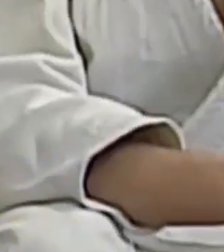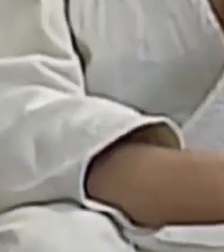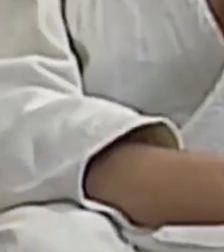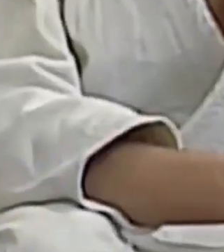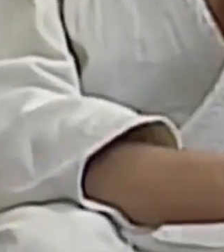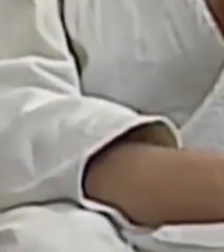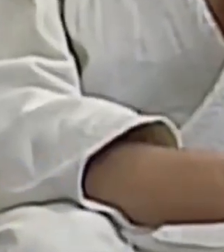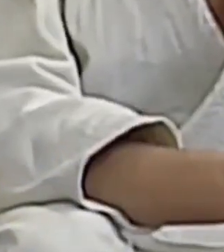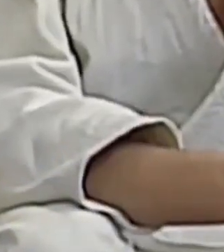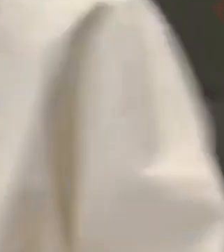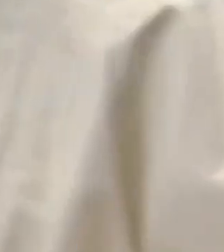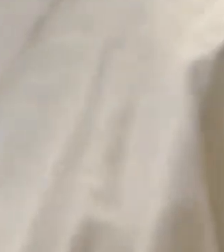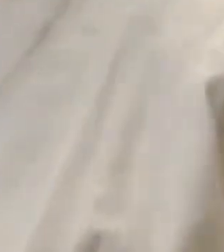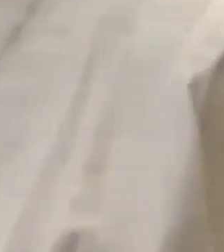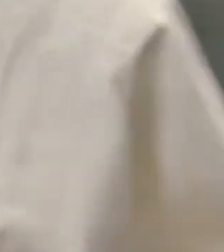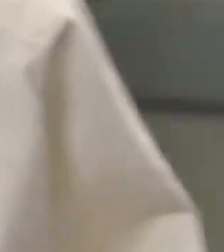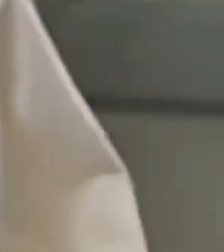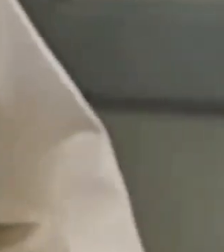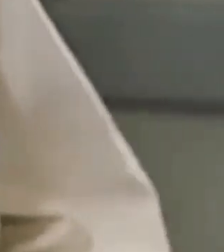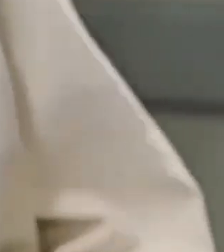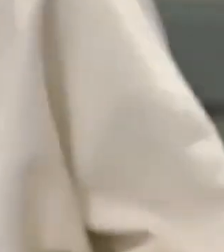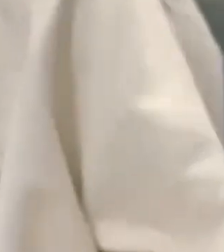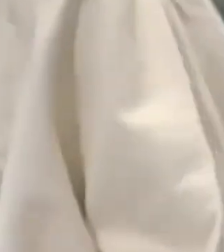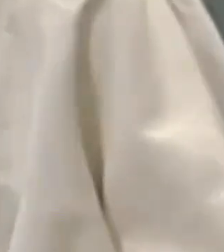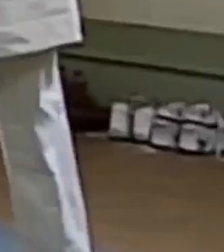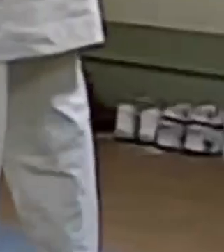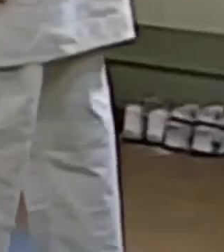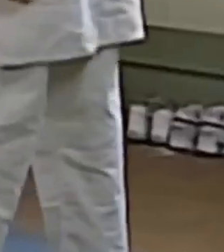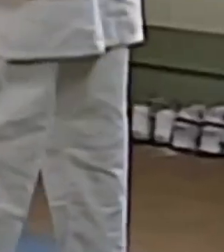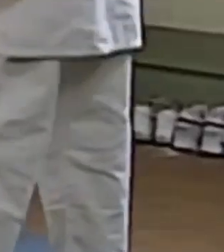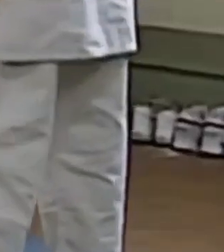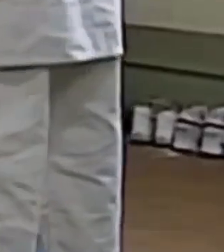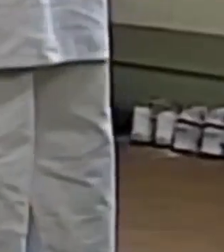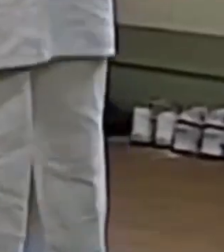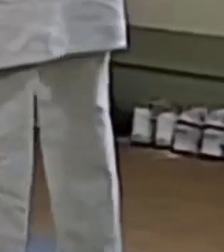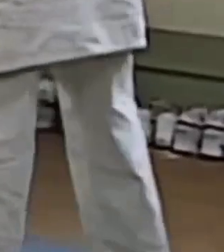check all your break falls one by one. Start with you. Just step forward, that's good.